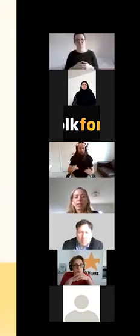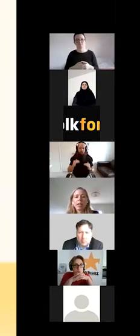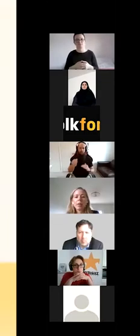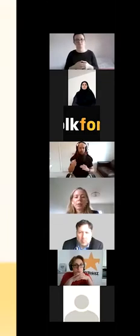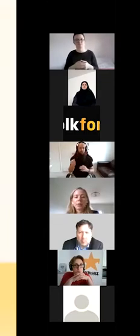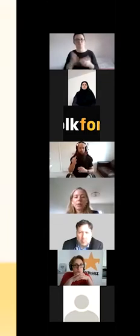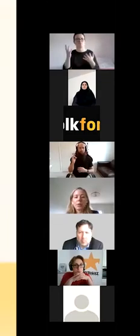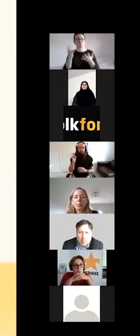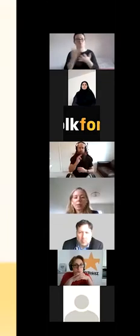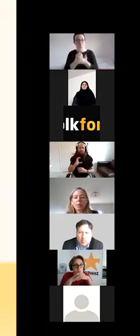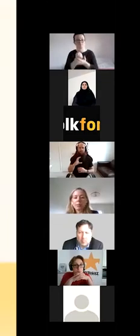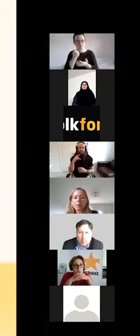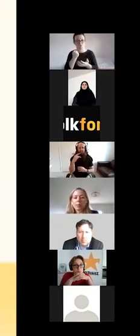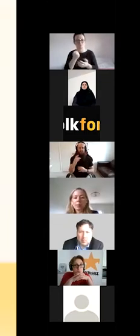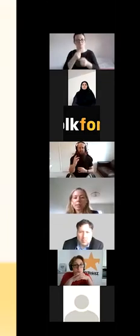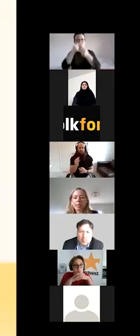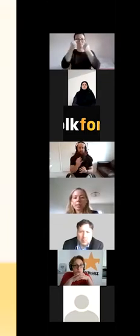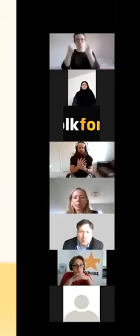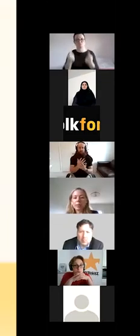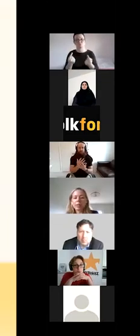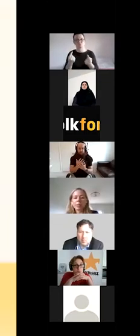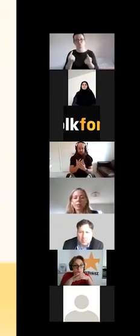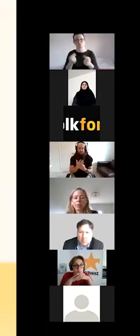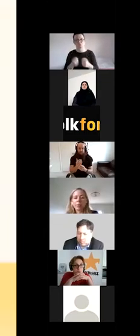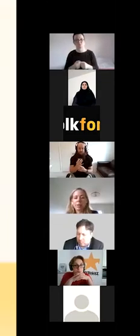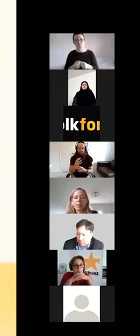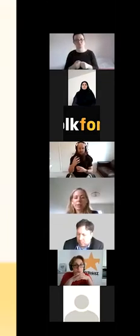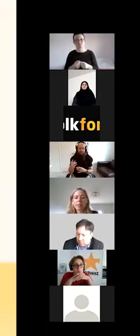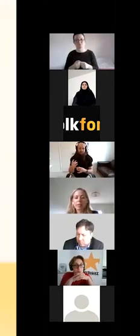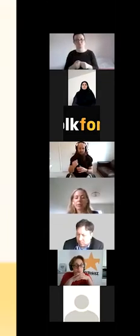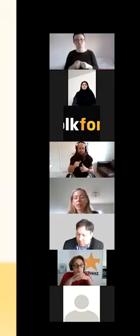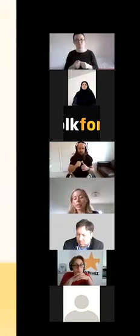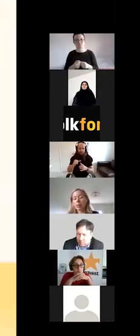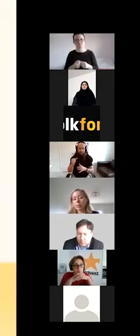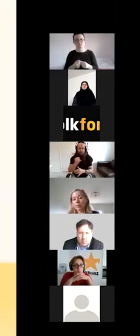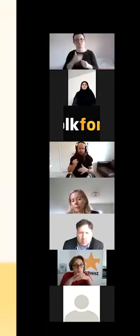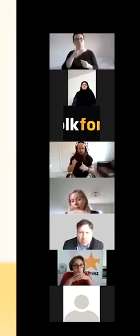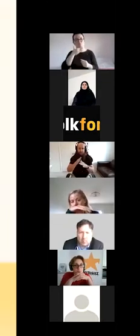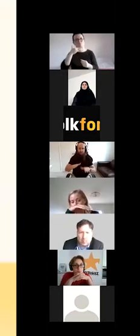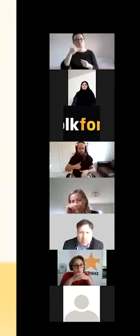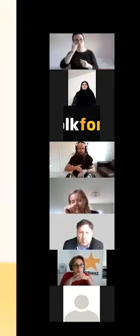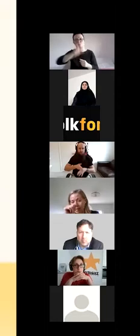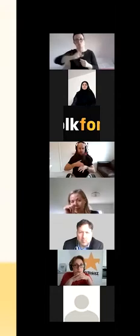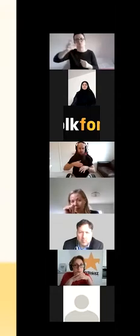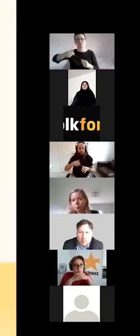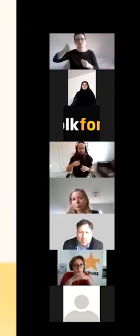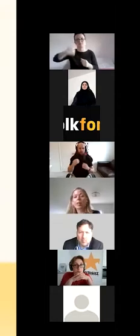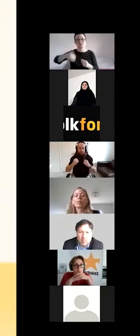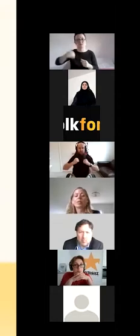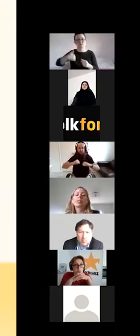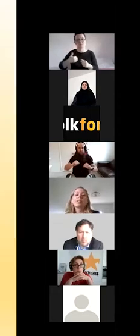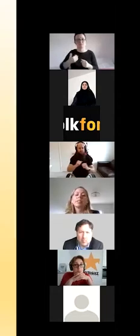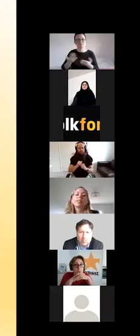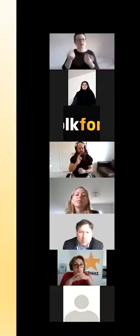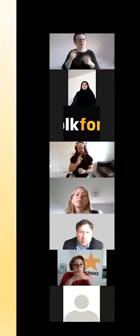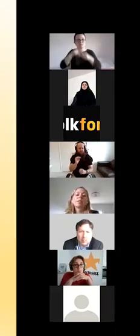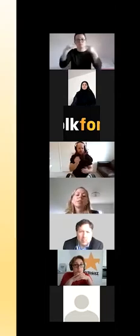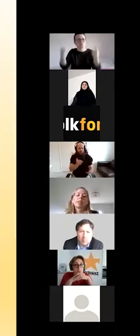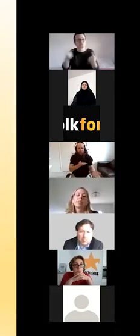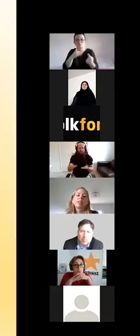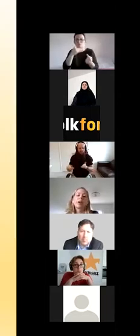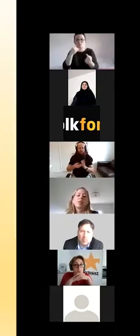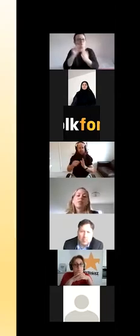countries, but few peace agreements include such references. For example, in the two detailed country studies that